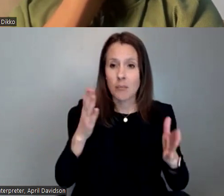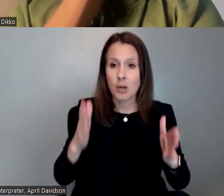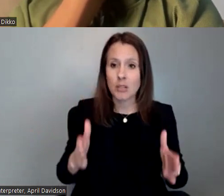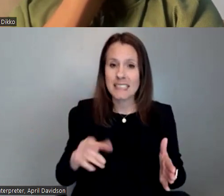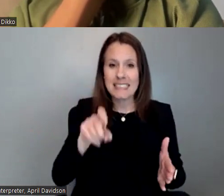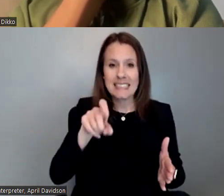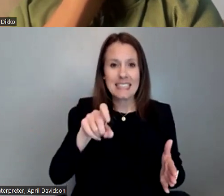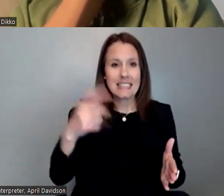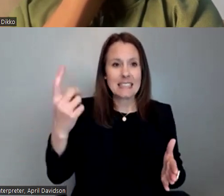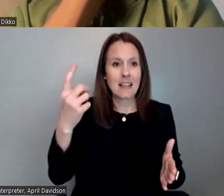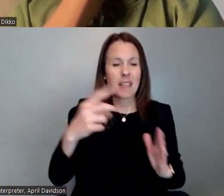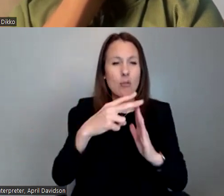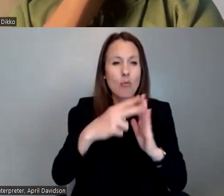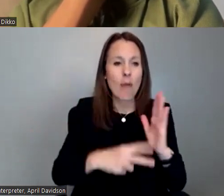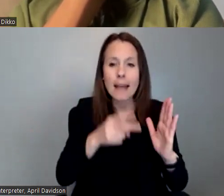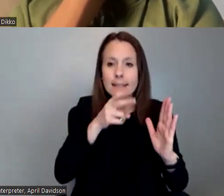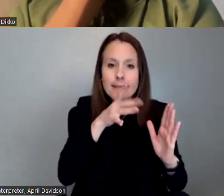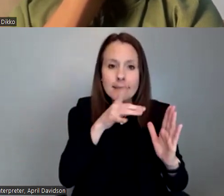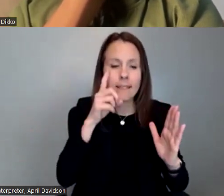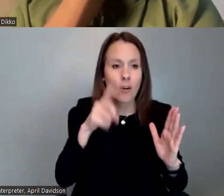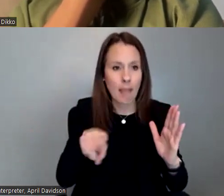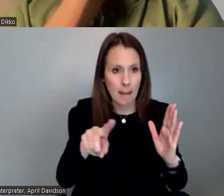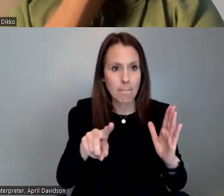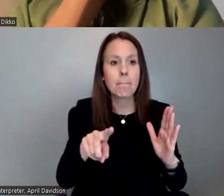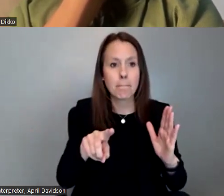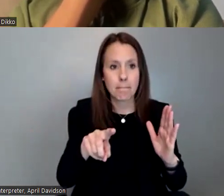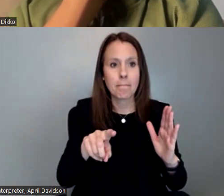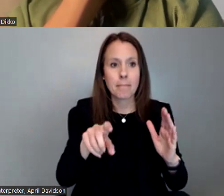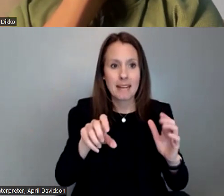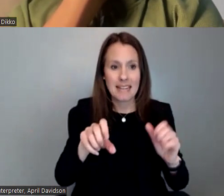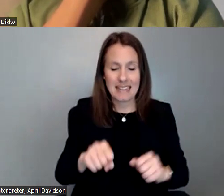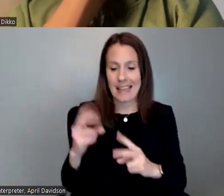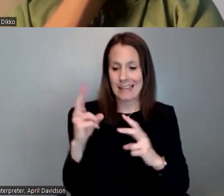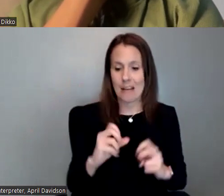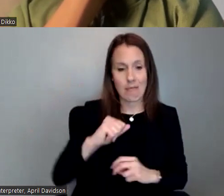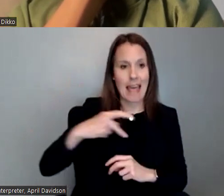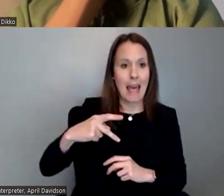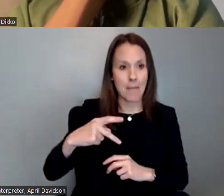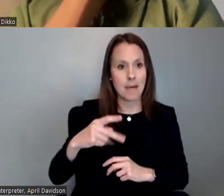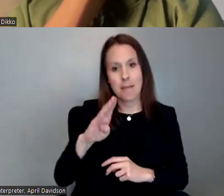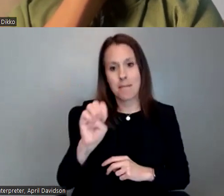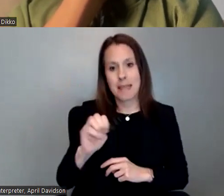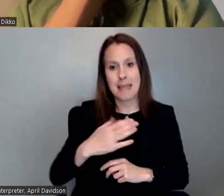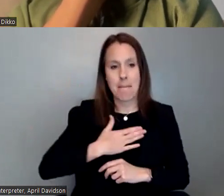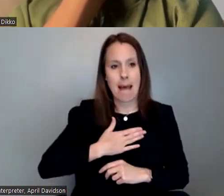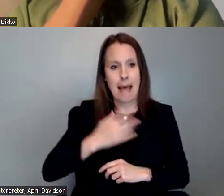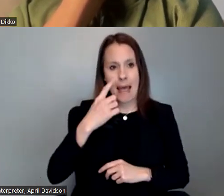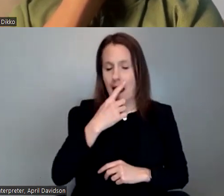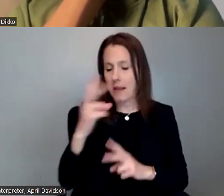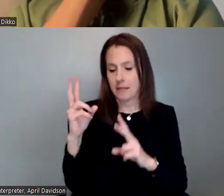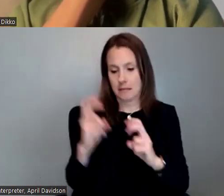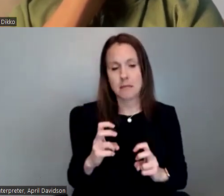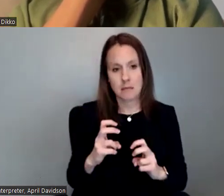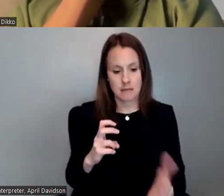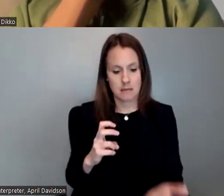needs something read to them, they can get the Be My Eyes app, put it on their phone, and